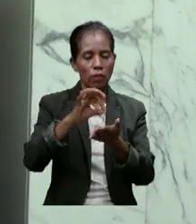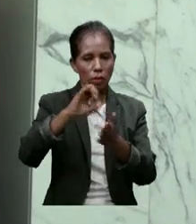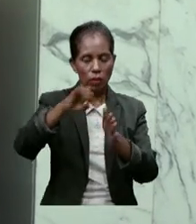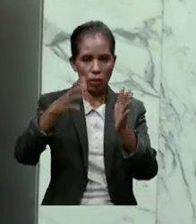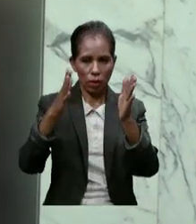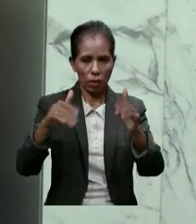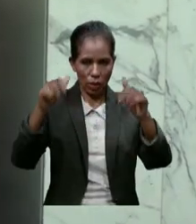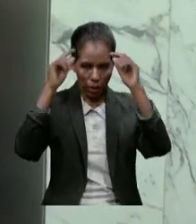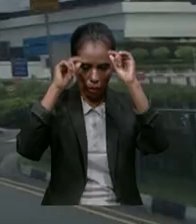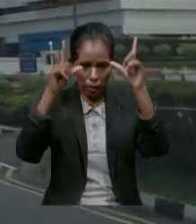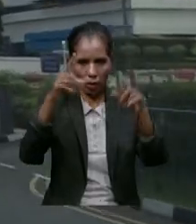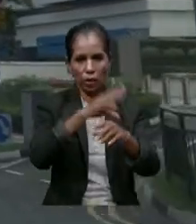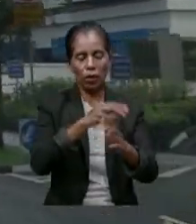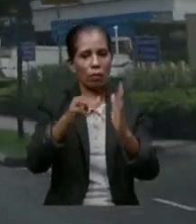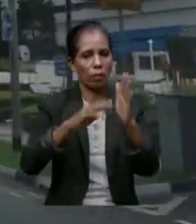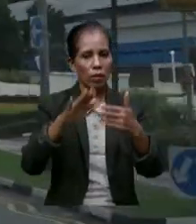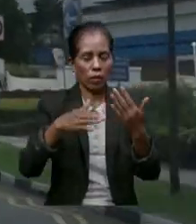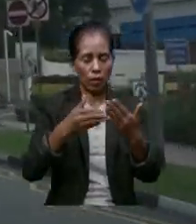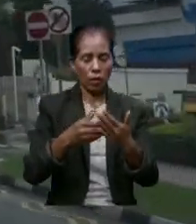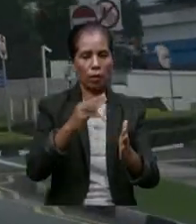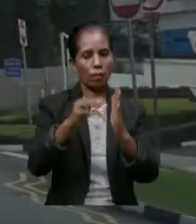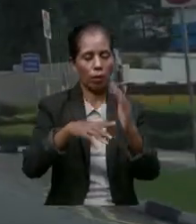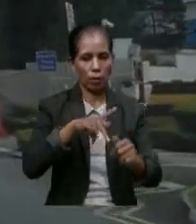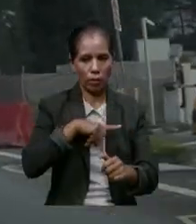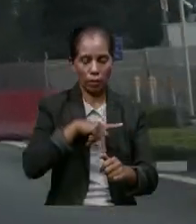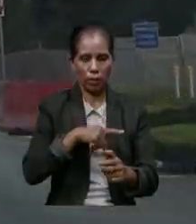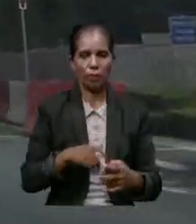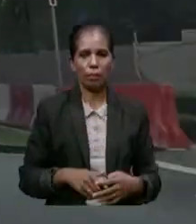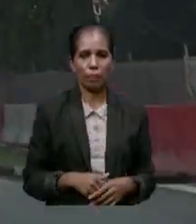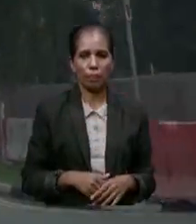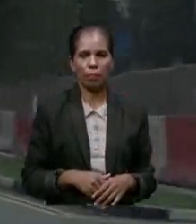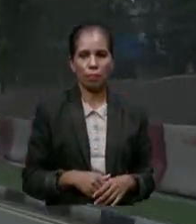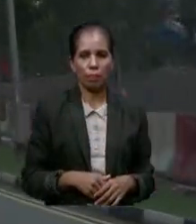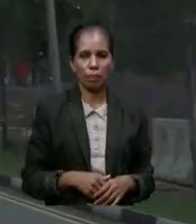e a Timor-Leste, tanto e a média estatal no privado. Agostinho da Costa, GMN.